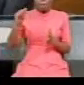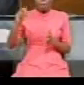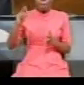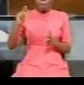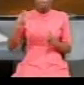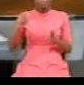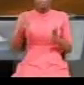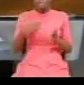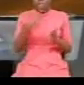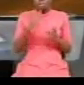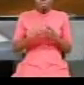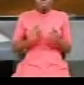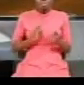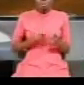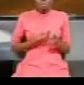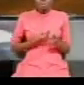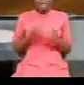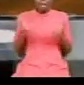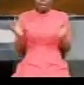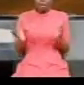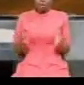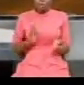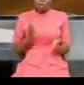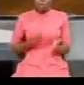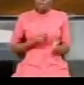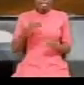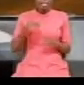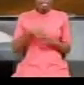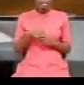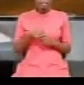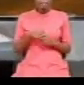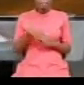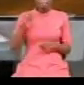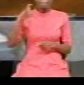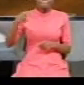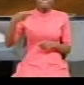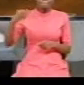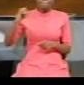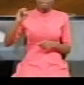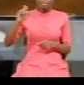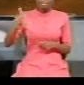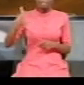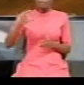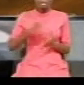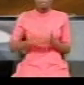challenges us, encourages us in Philippians chapter 3.